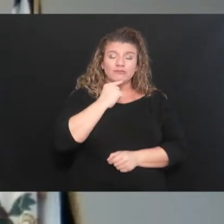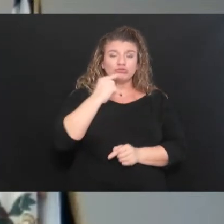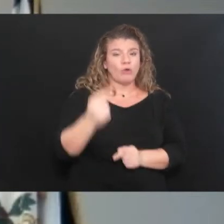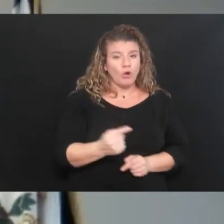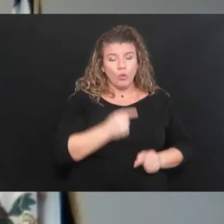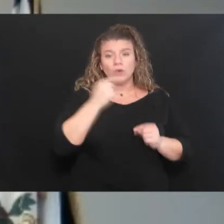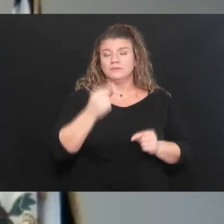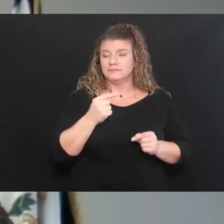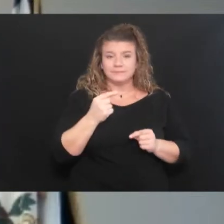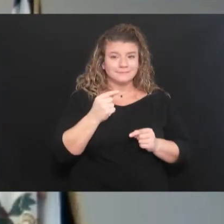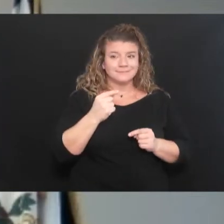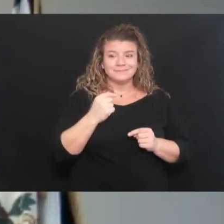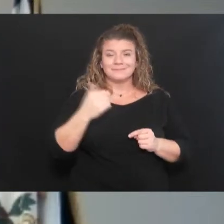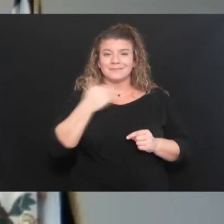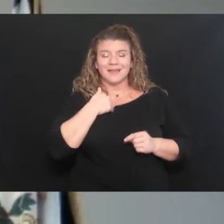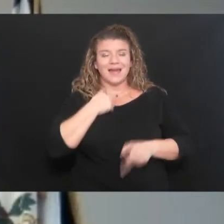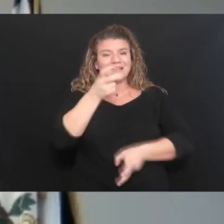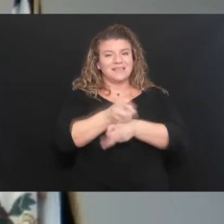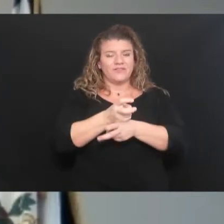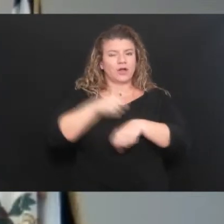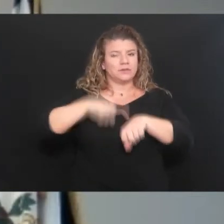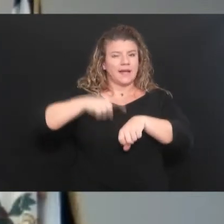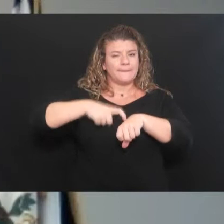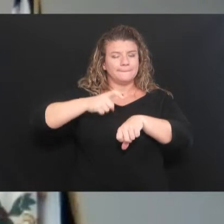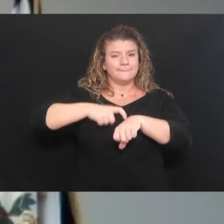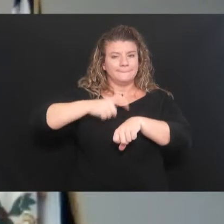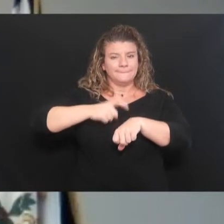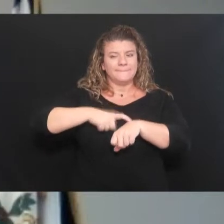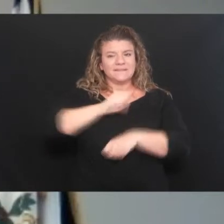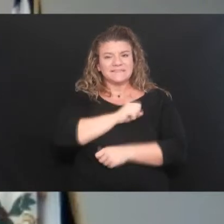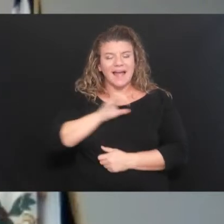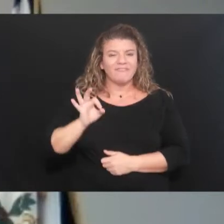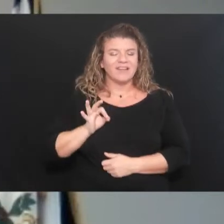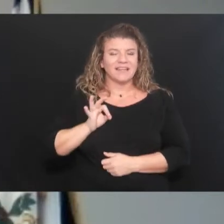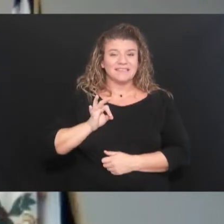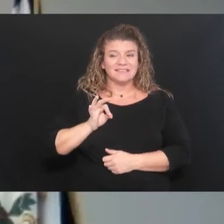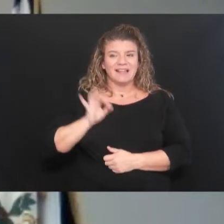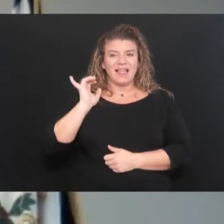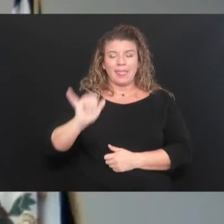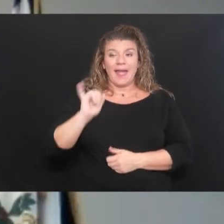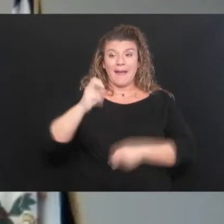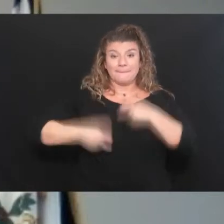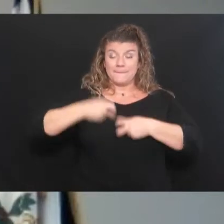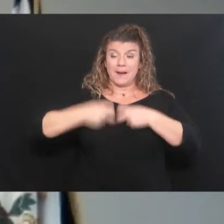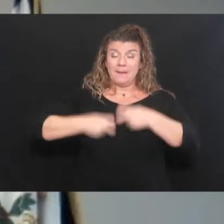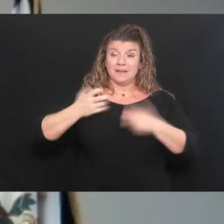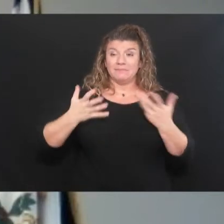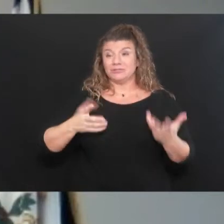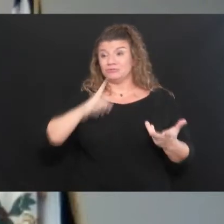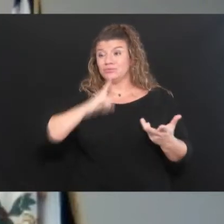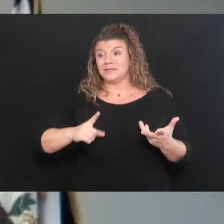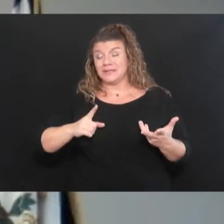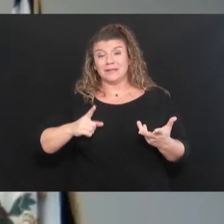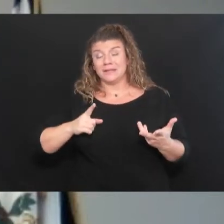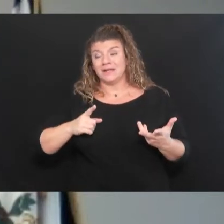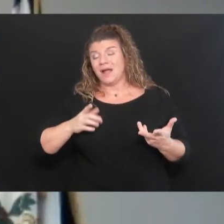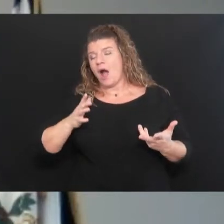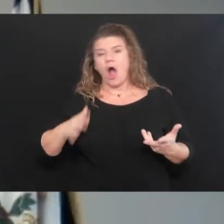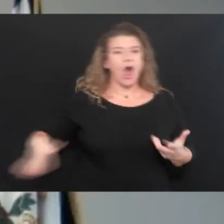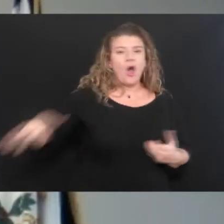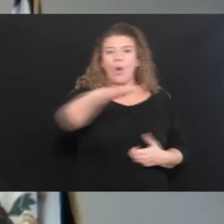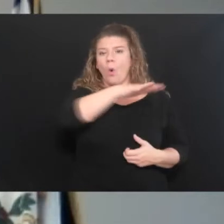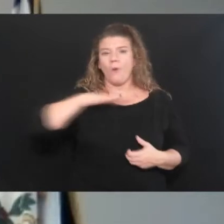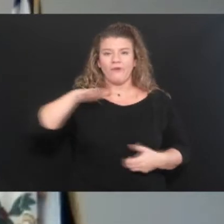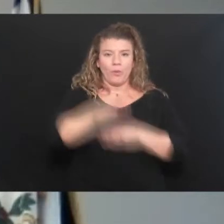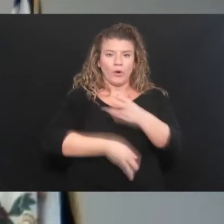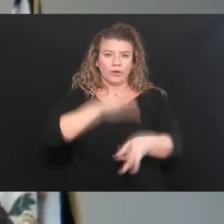and had a difficult time in terms of staffing. That problem is a problem that's been all across the country, not